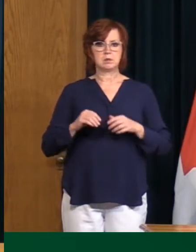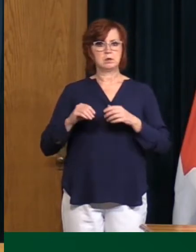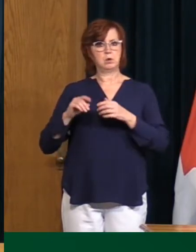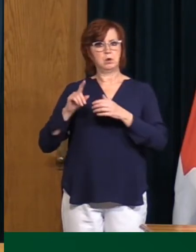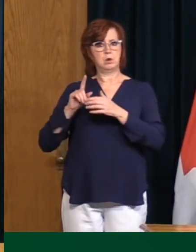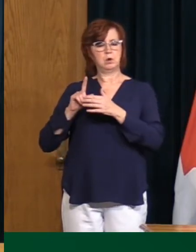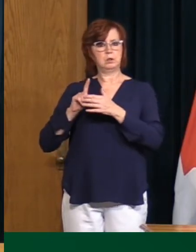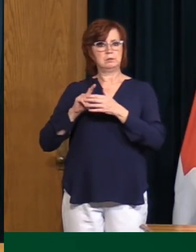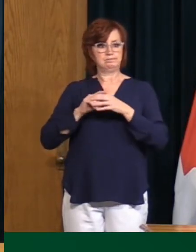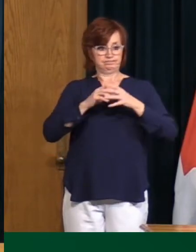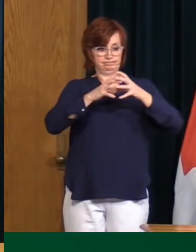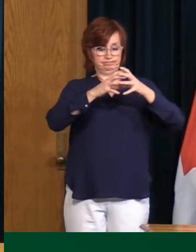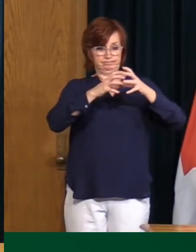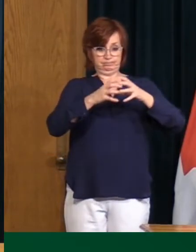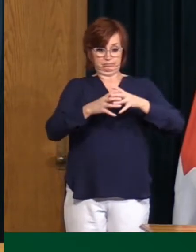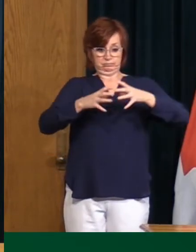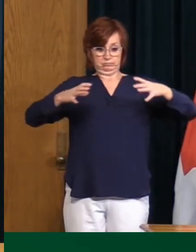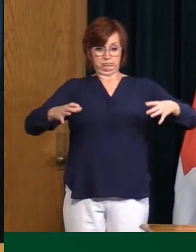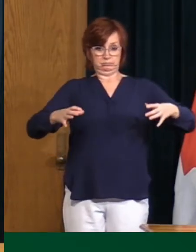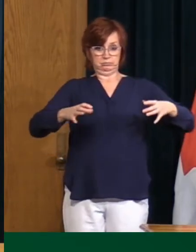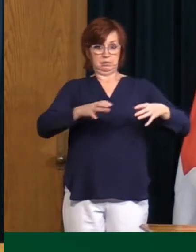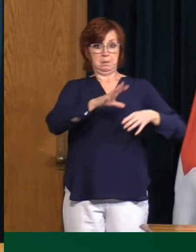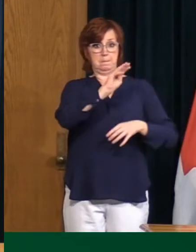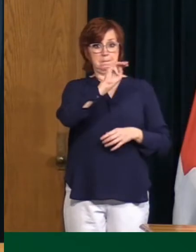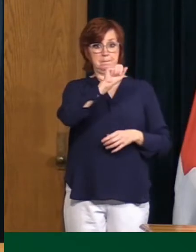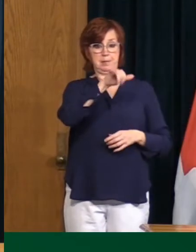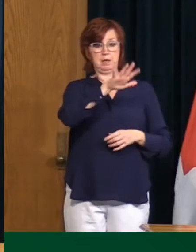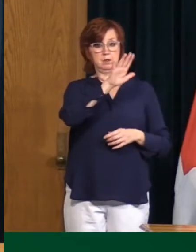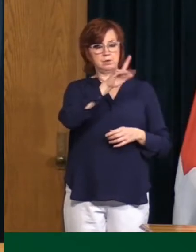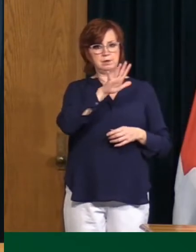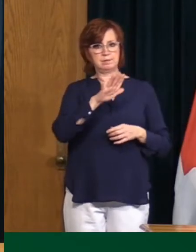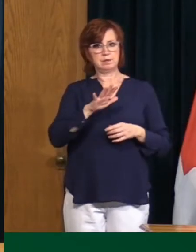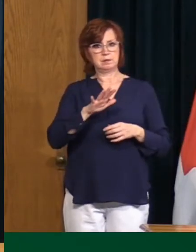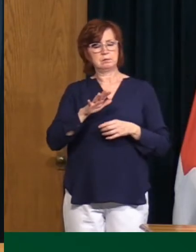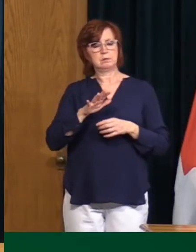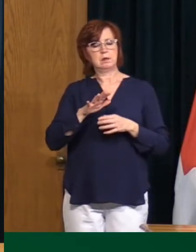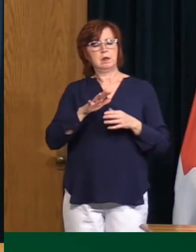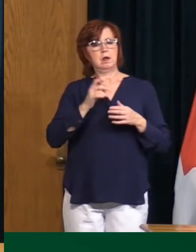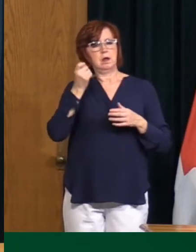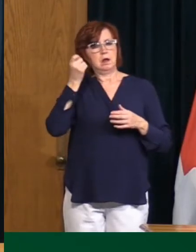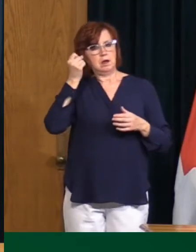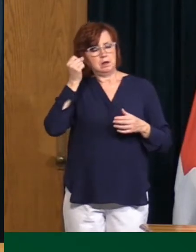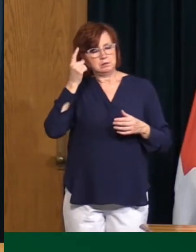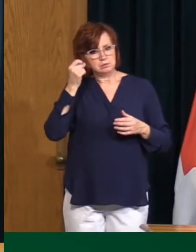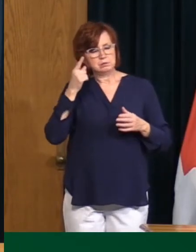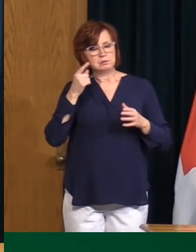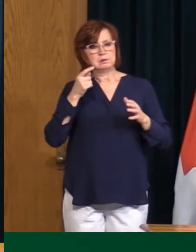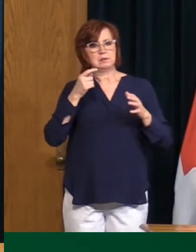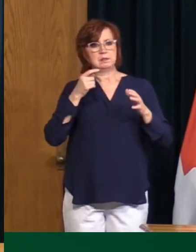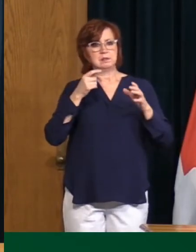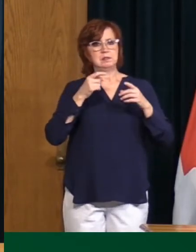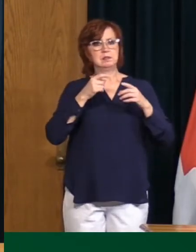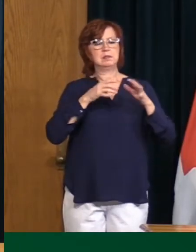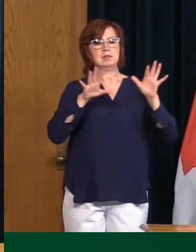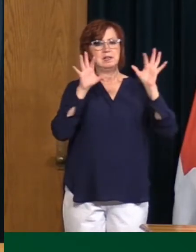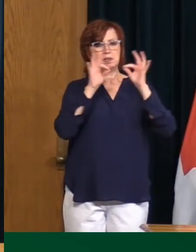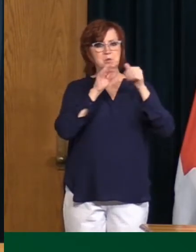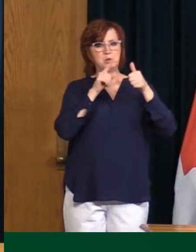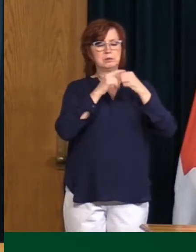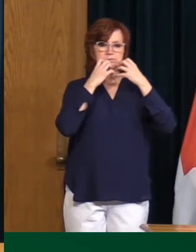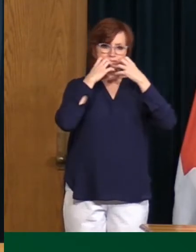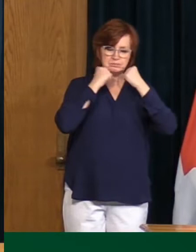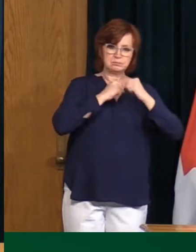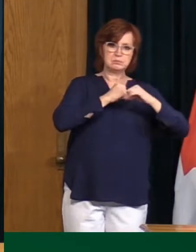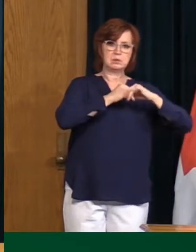do believe that there will be some special directions to some of our patients, particularly those patients that are immunocompromised that